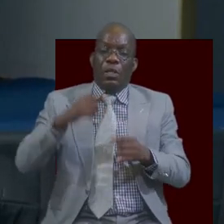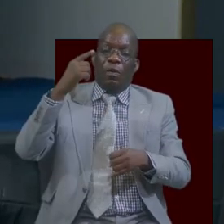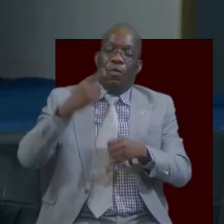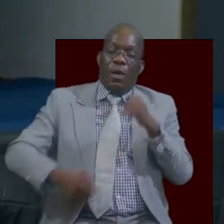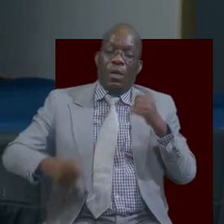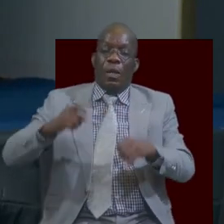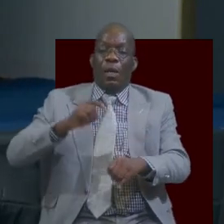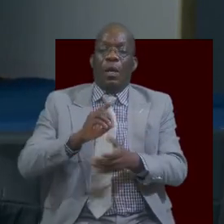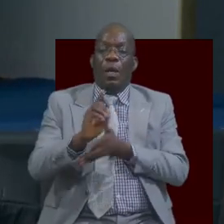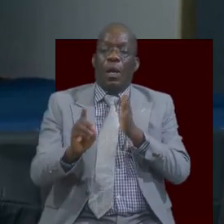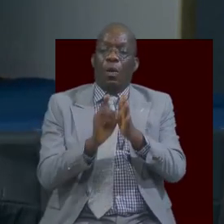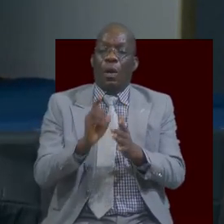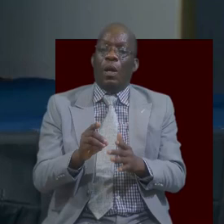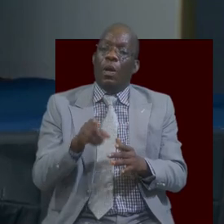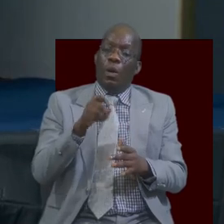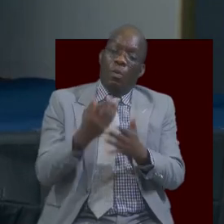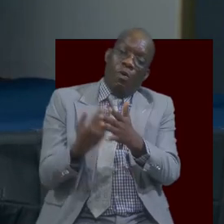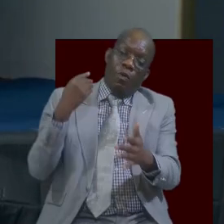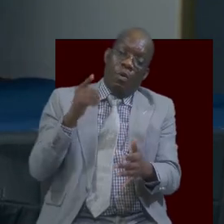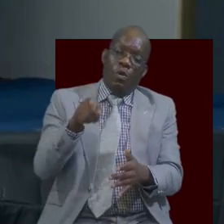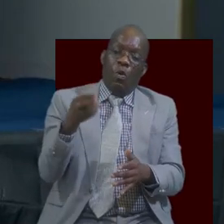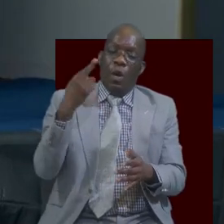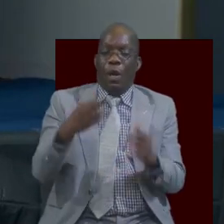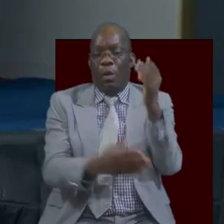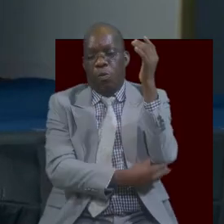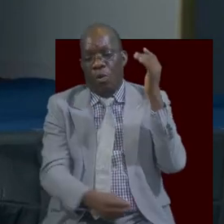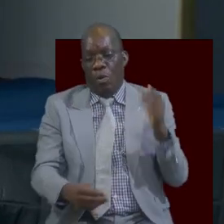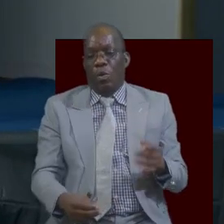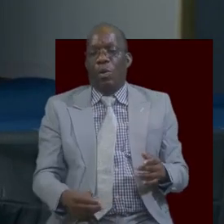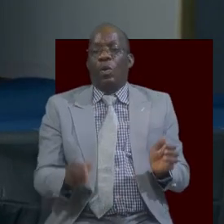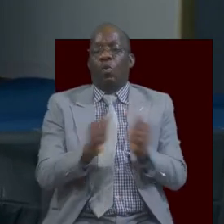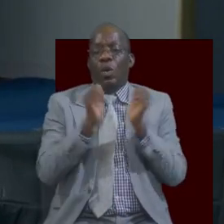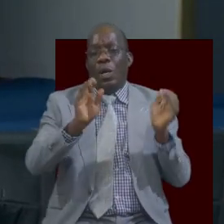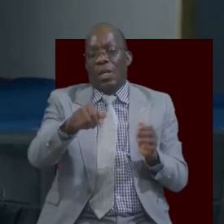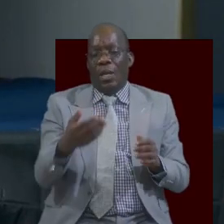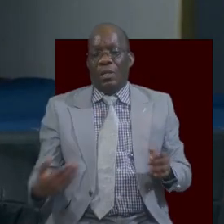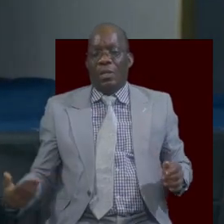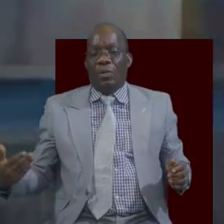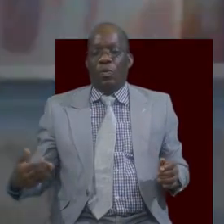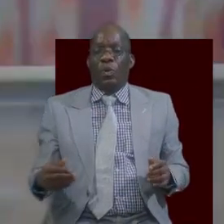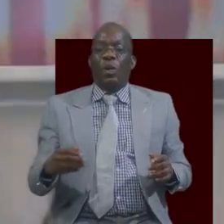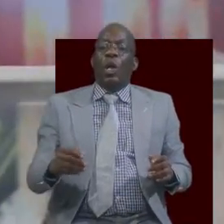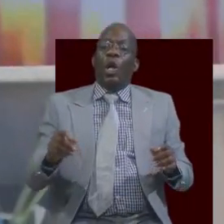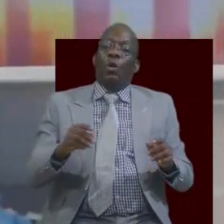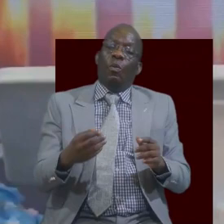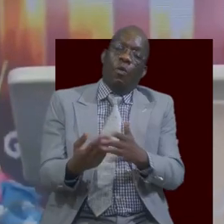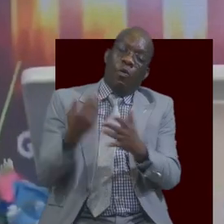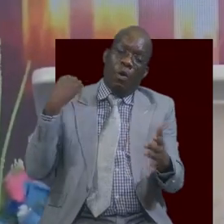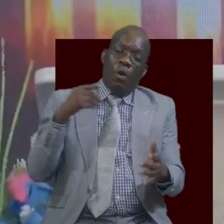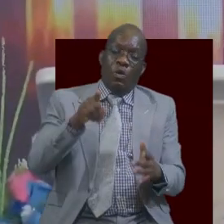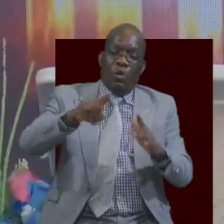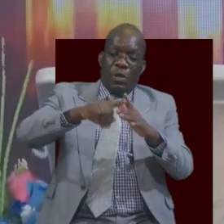poor, impoverished, though you didn't have anything, though you begin at the